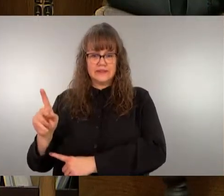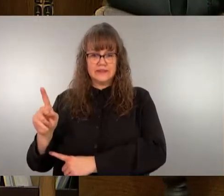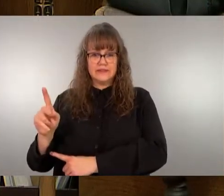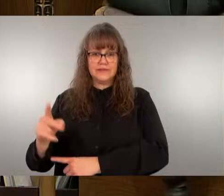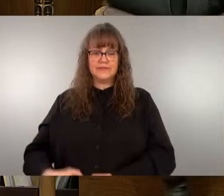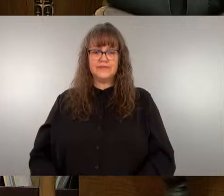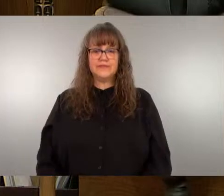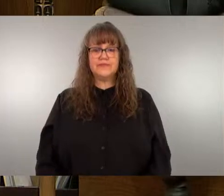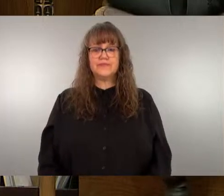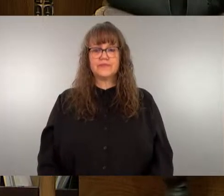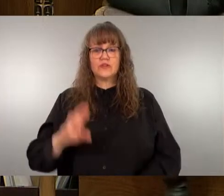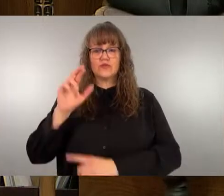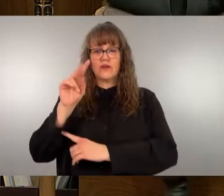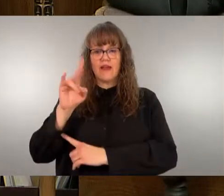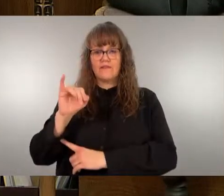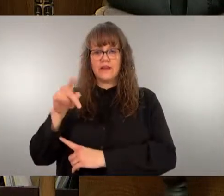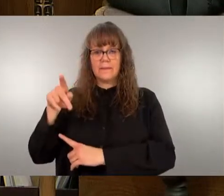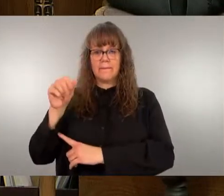NDP.